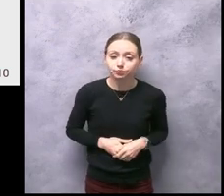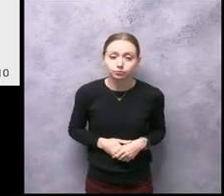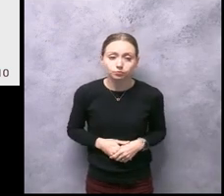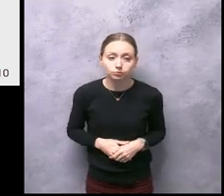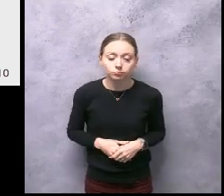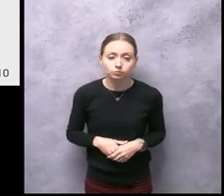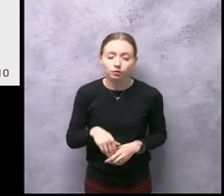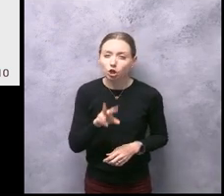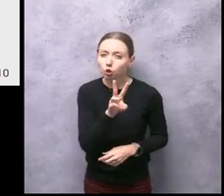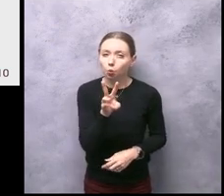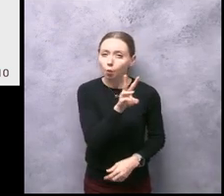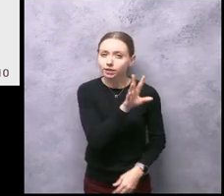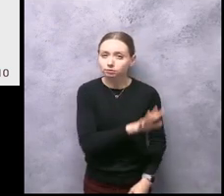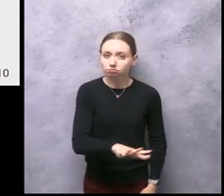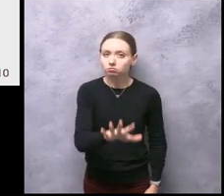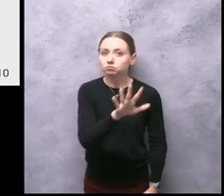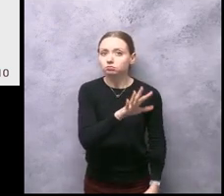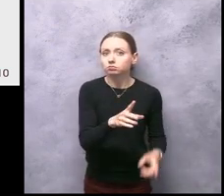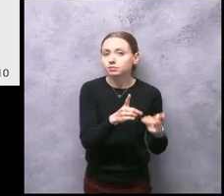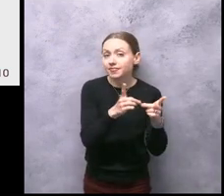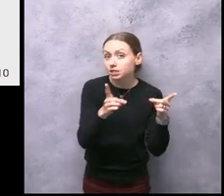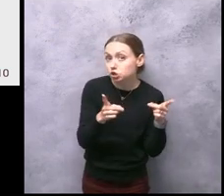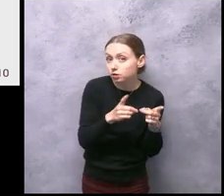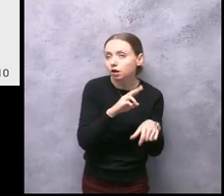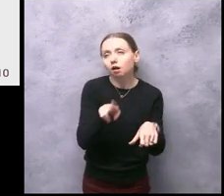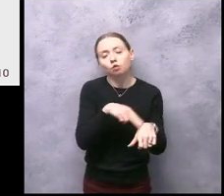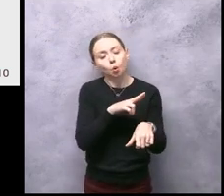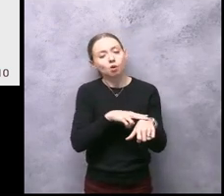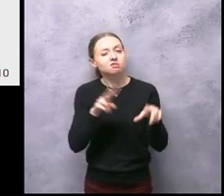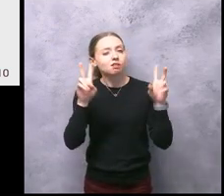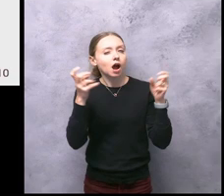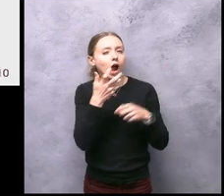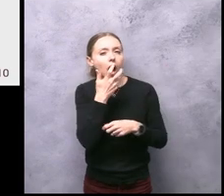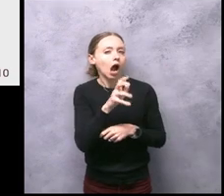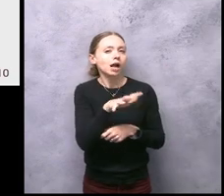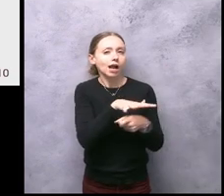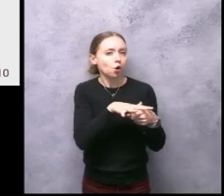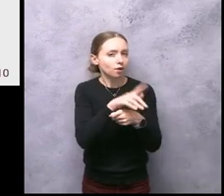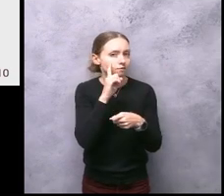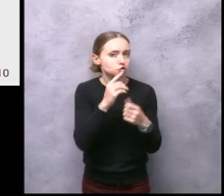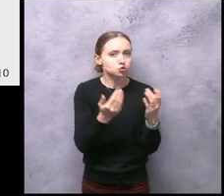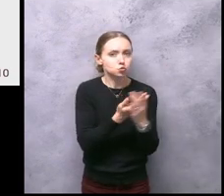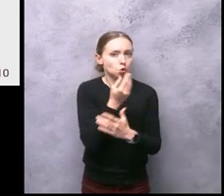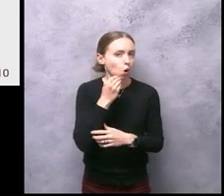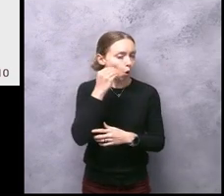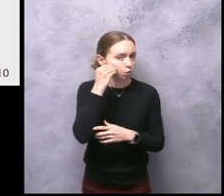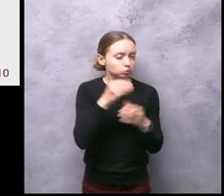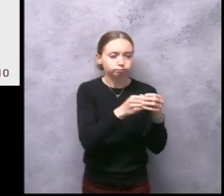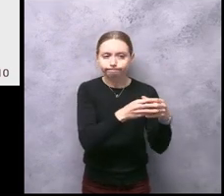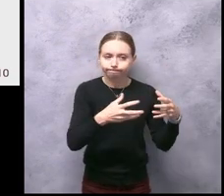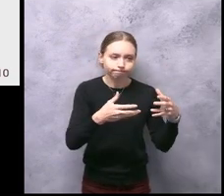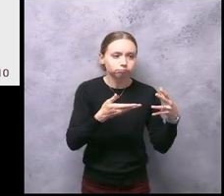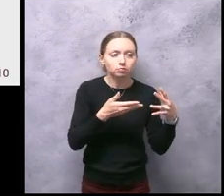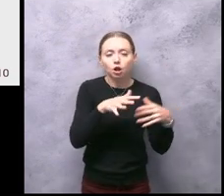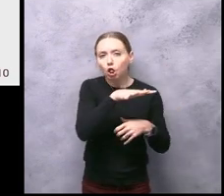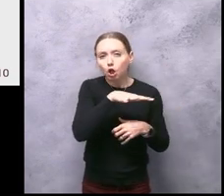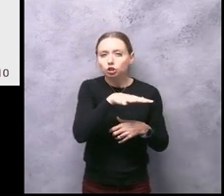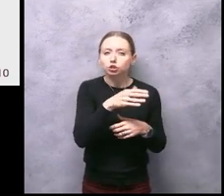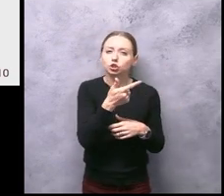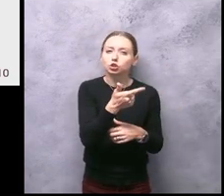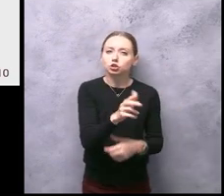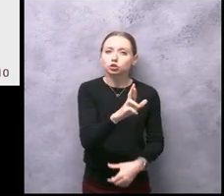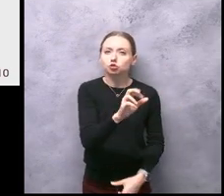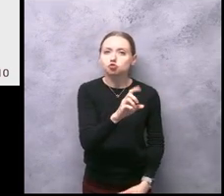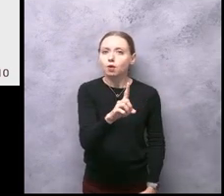The west side of the district, of course, is the hotspot for new housing growth all along the Grand Parkway corridor.